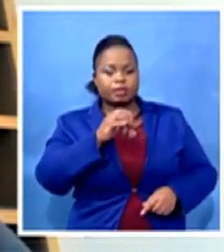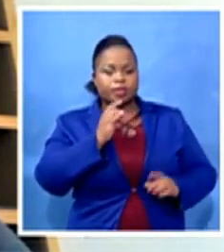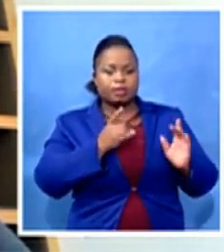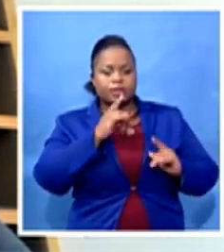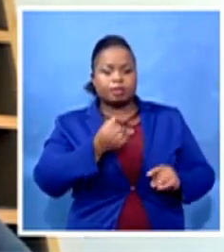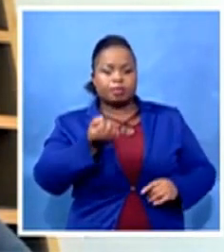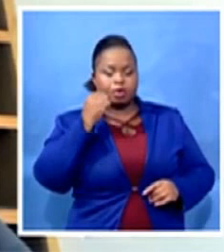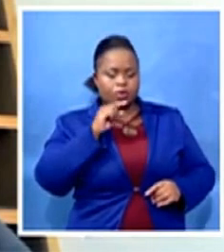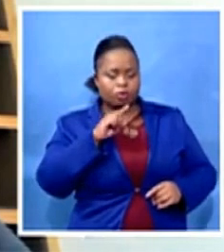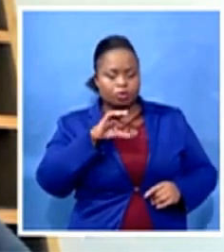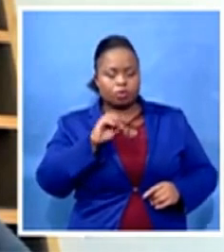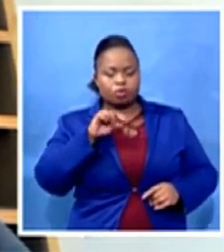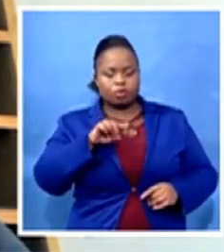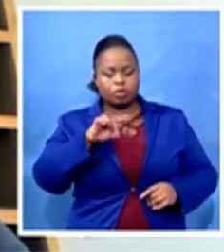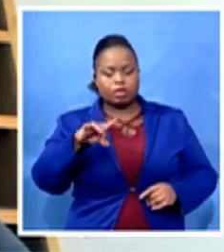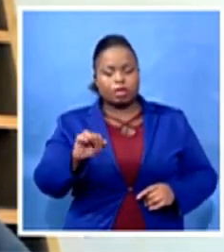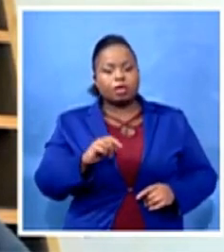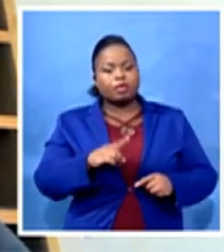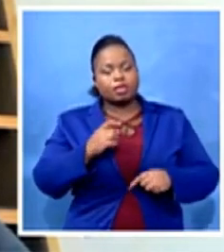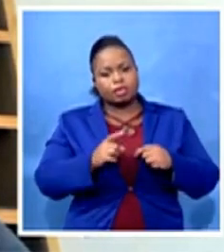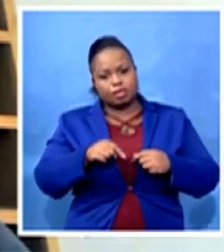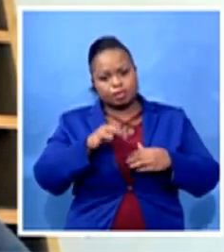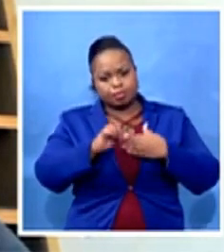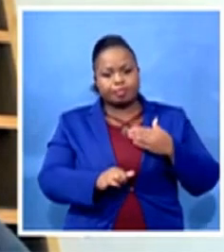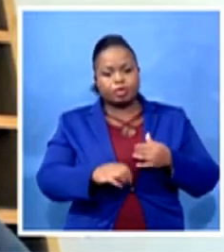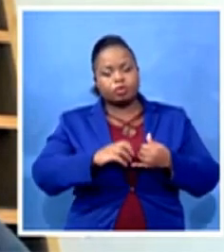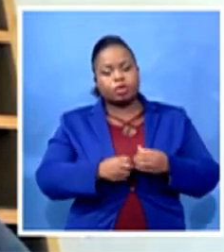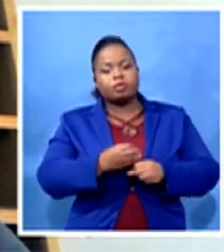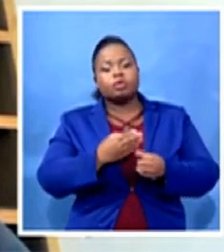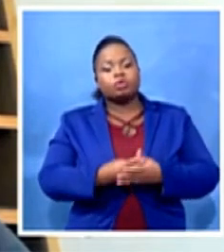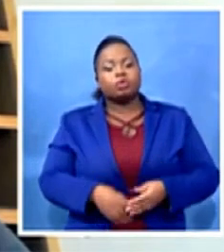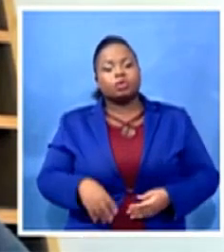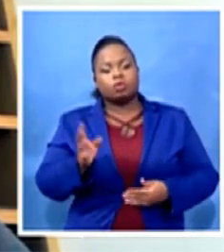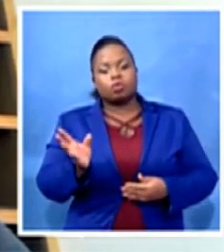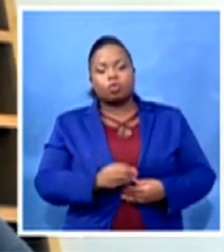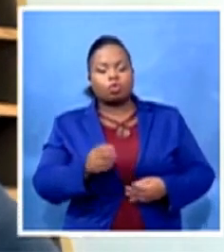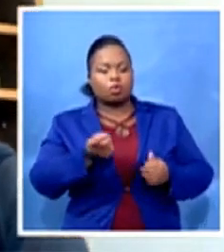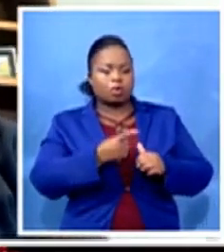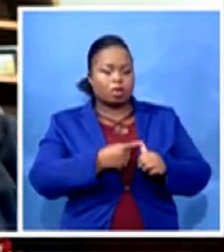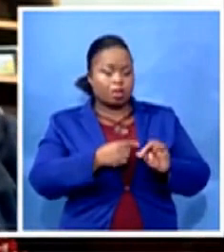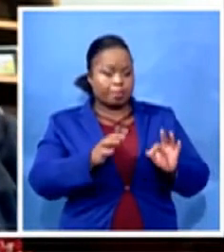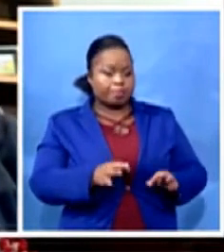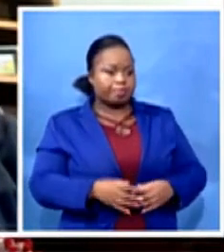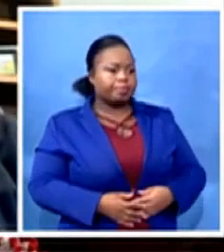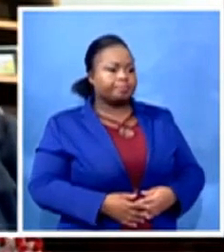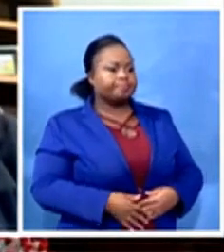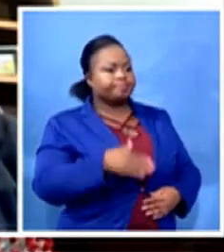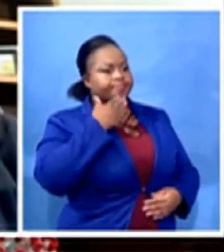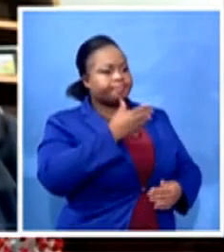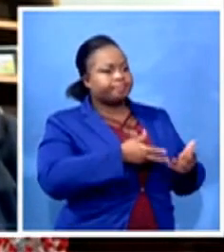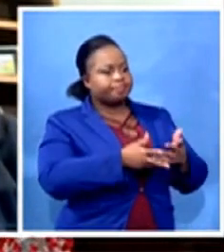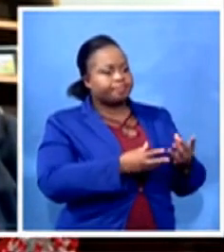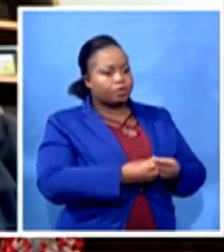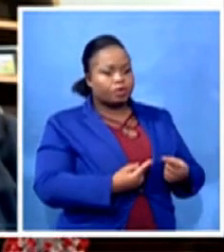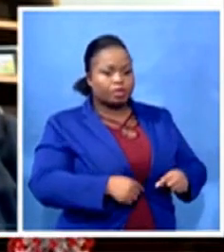we will make sure that we read all our meters on time. Thanks again for talking to us. Let's just remind our viewers finally about